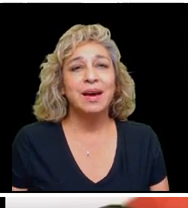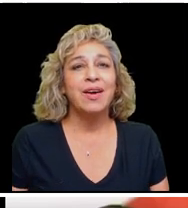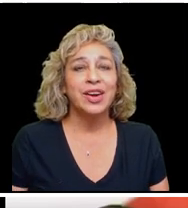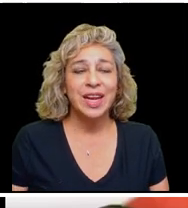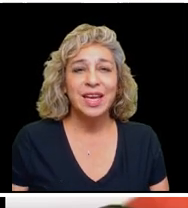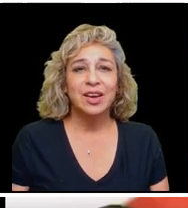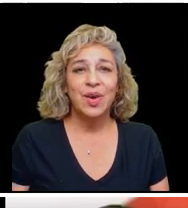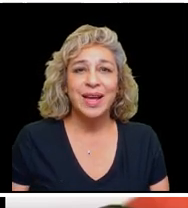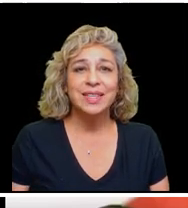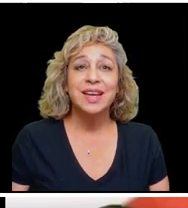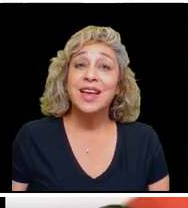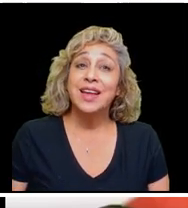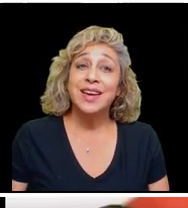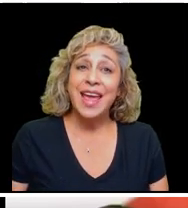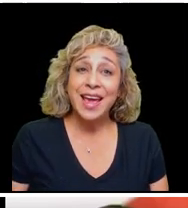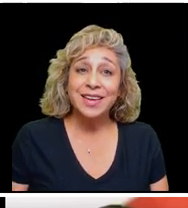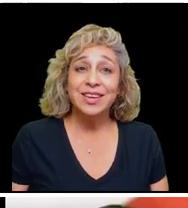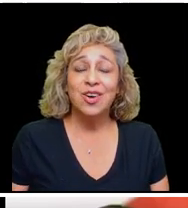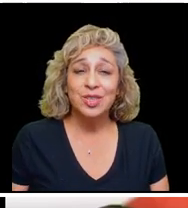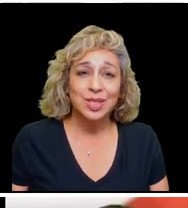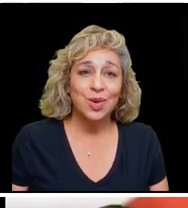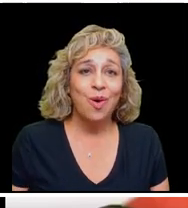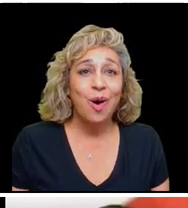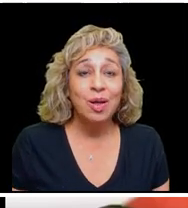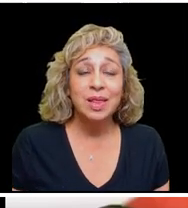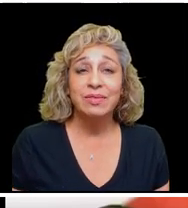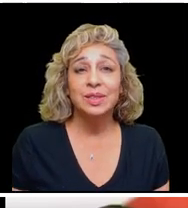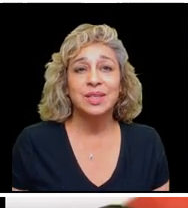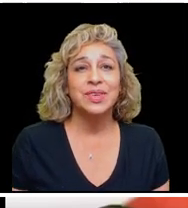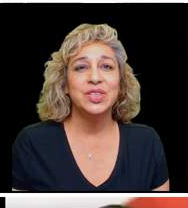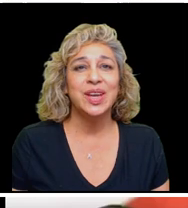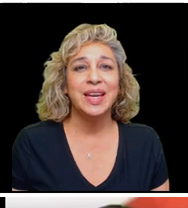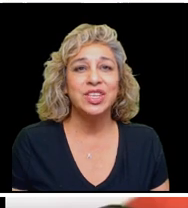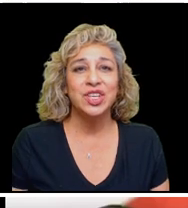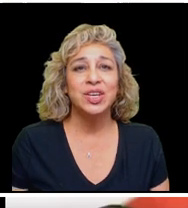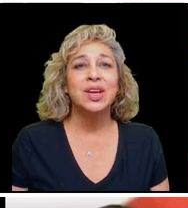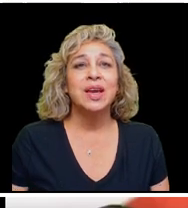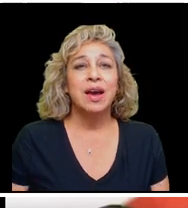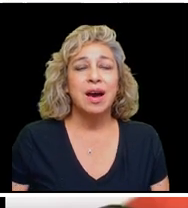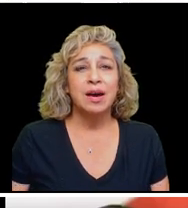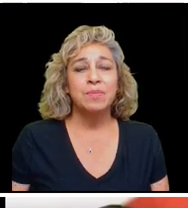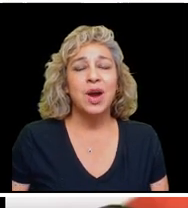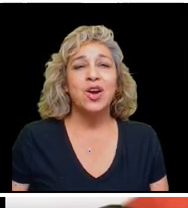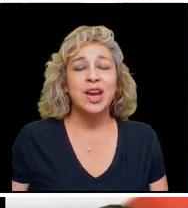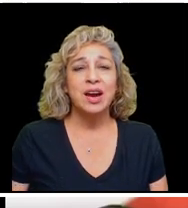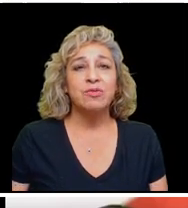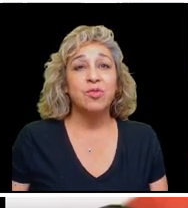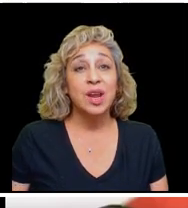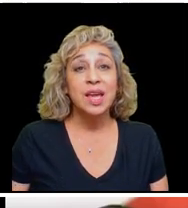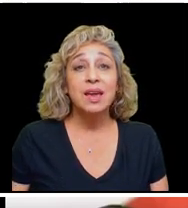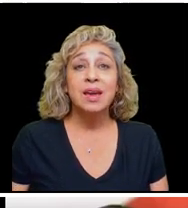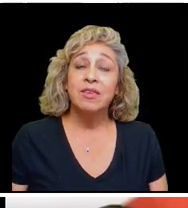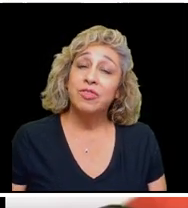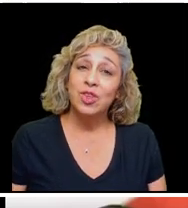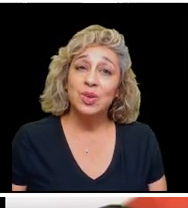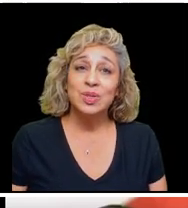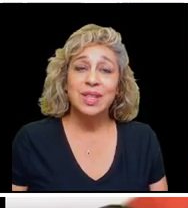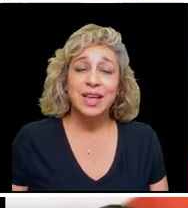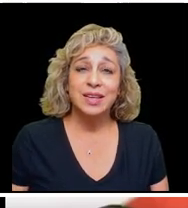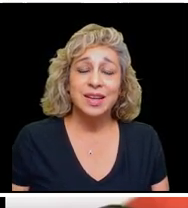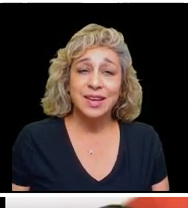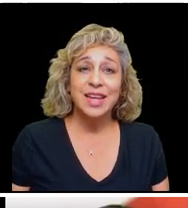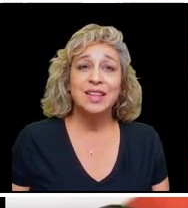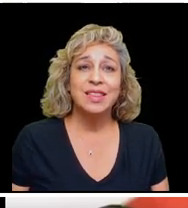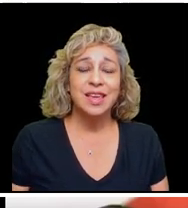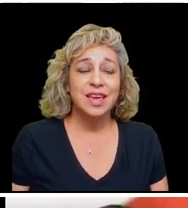of them are getting the grant and also all levels of education are now free for those